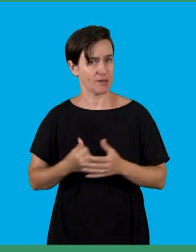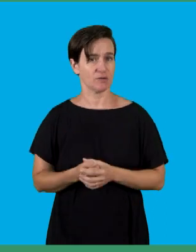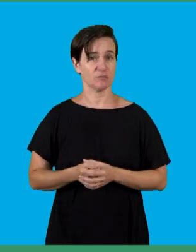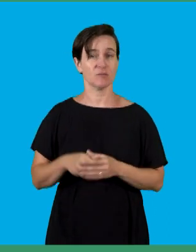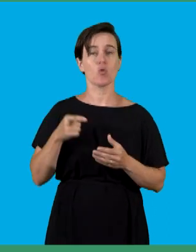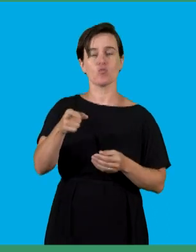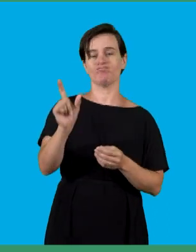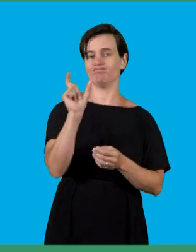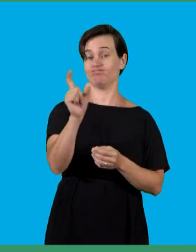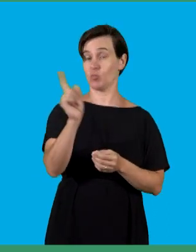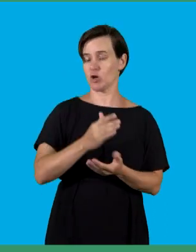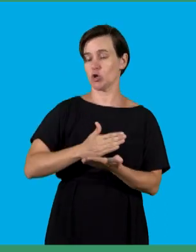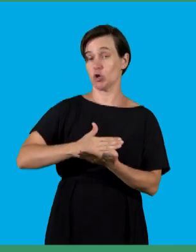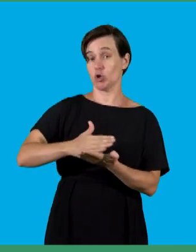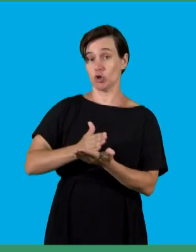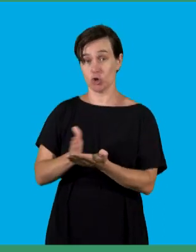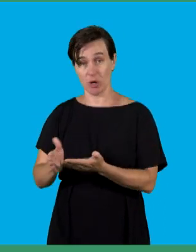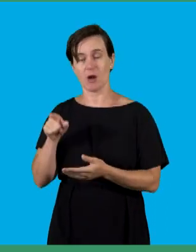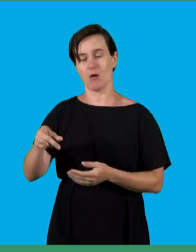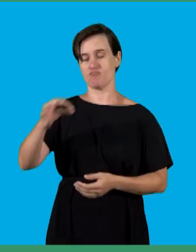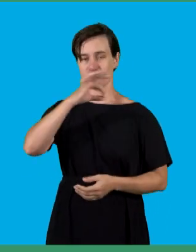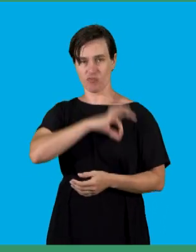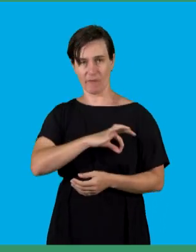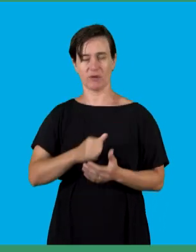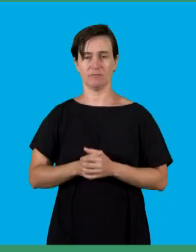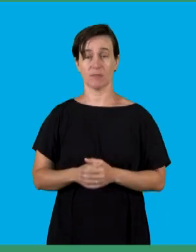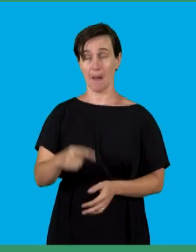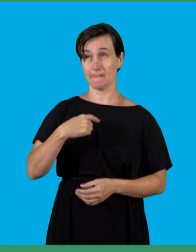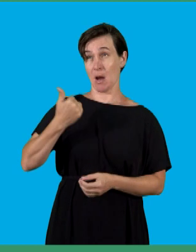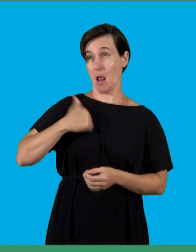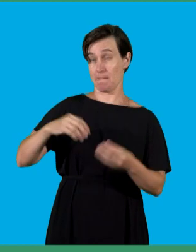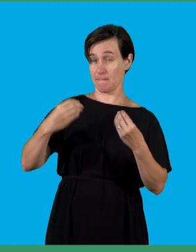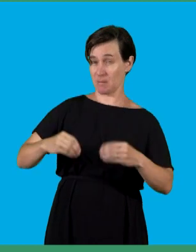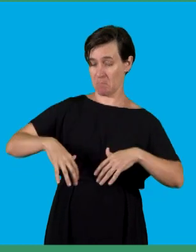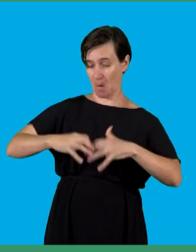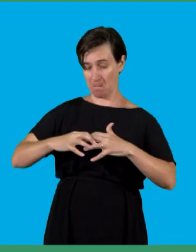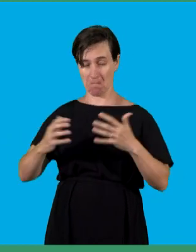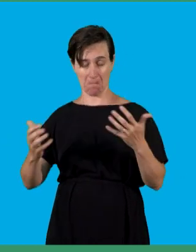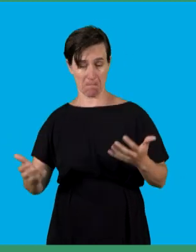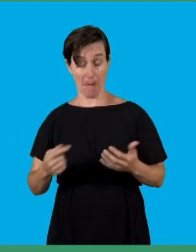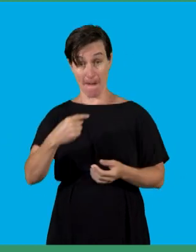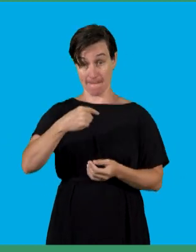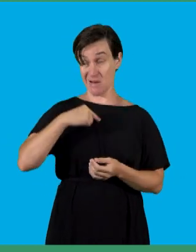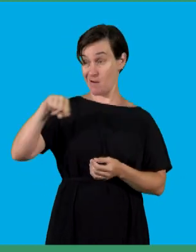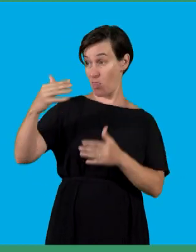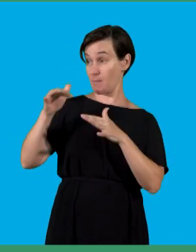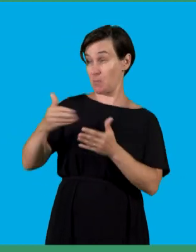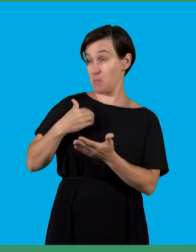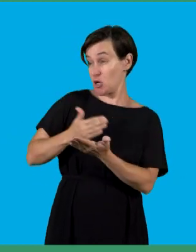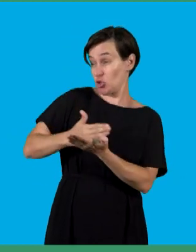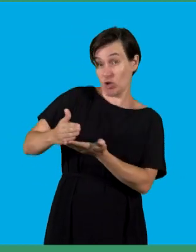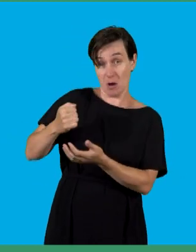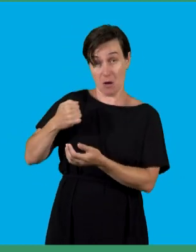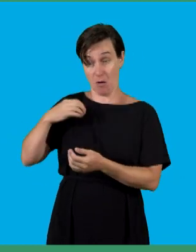of profits. You also need to consider the fact of sharing profits. That do you want to start a business whereby you will share profits with other